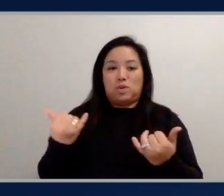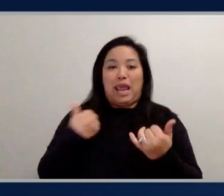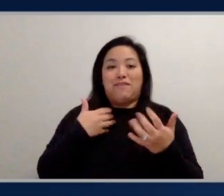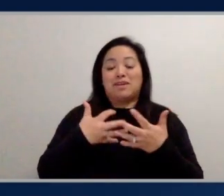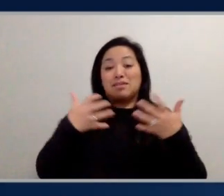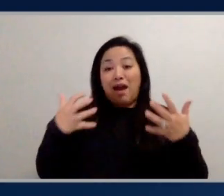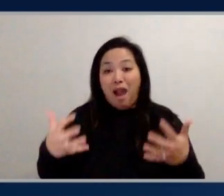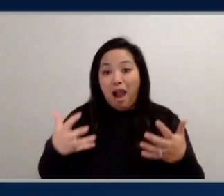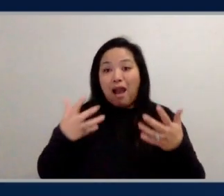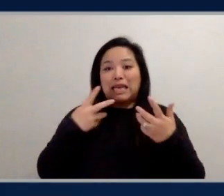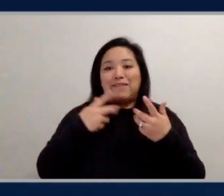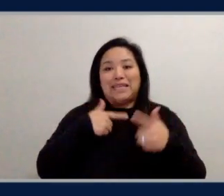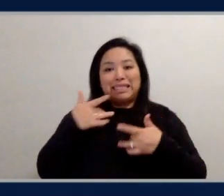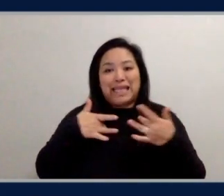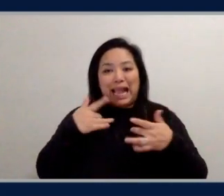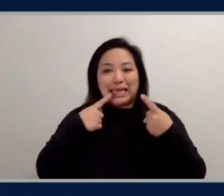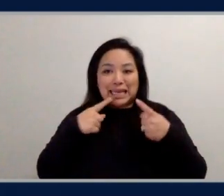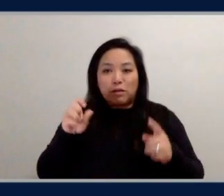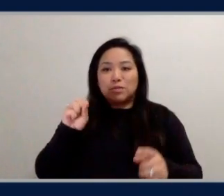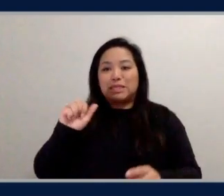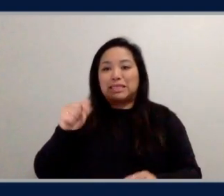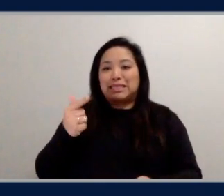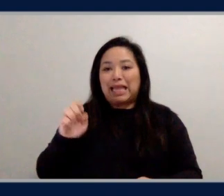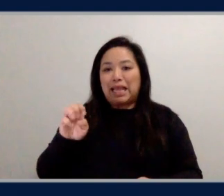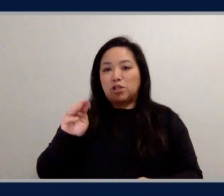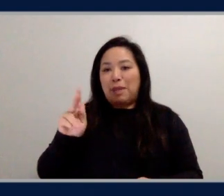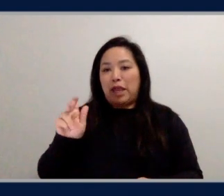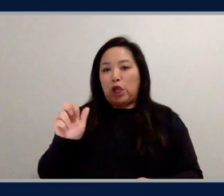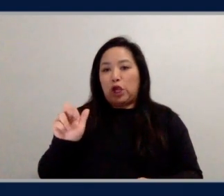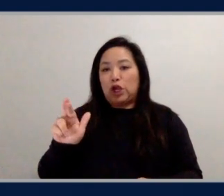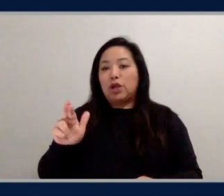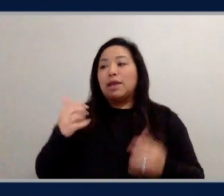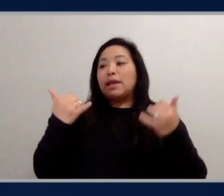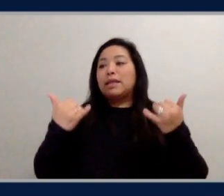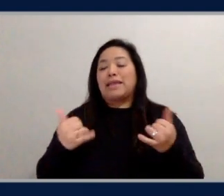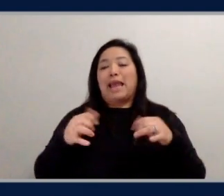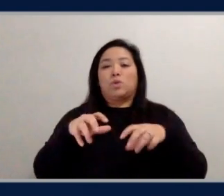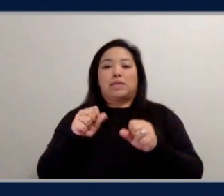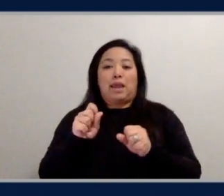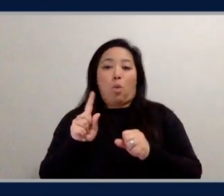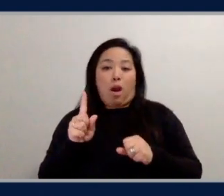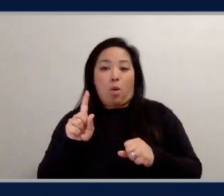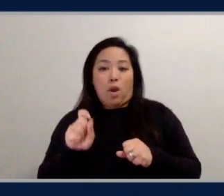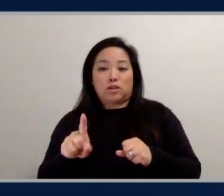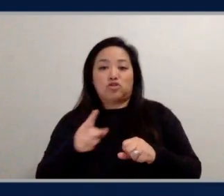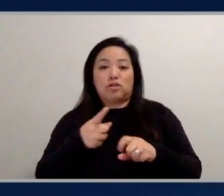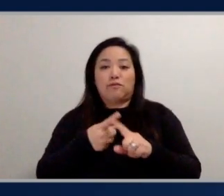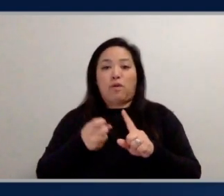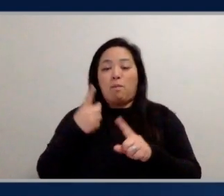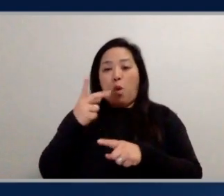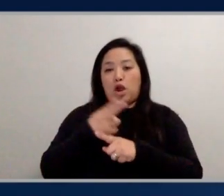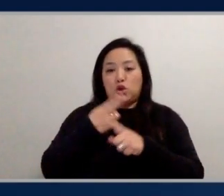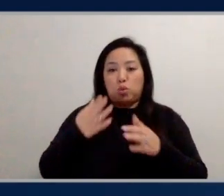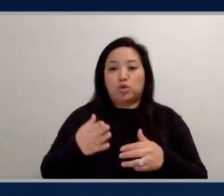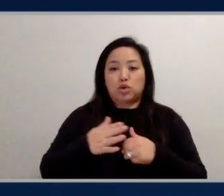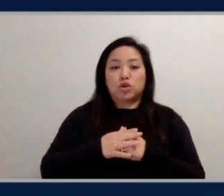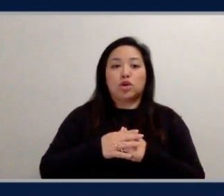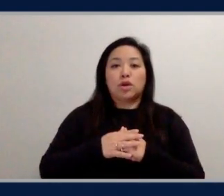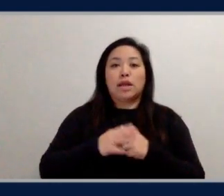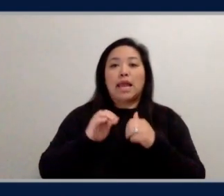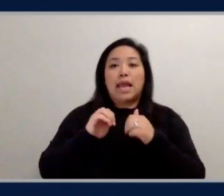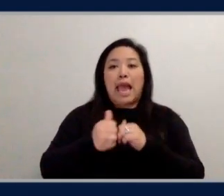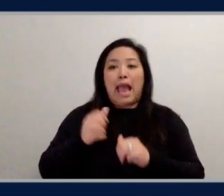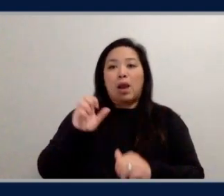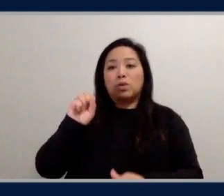SageMaker, Hyperpod, and whatnot, right? So let's take a question from one of the users there, right? How do